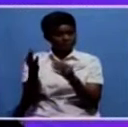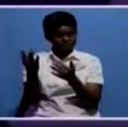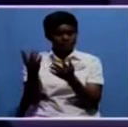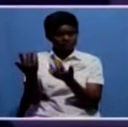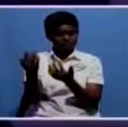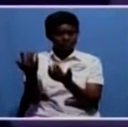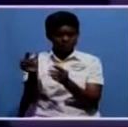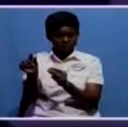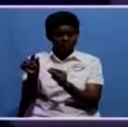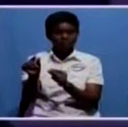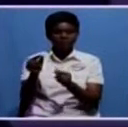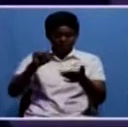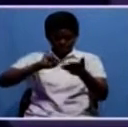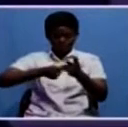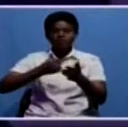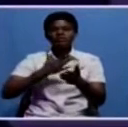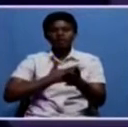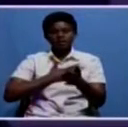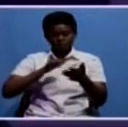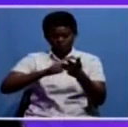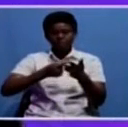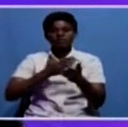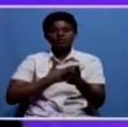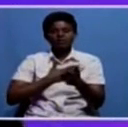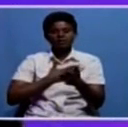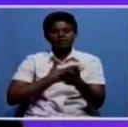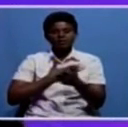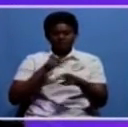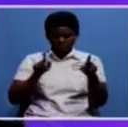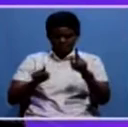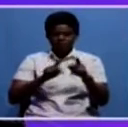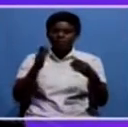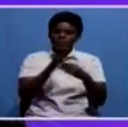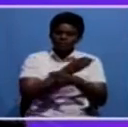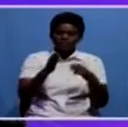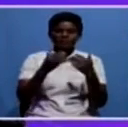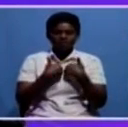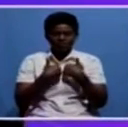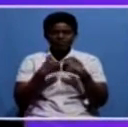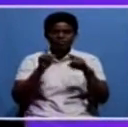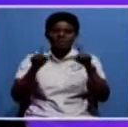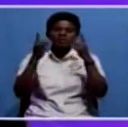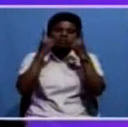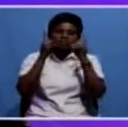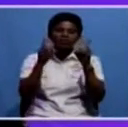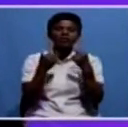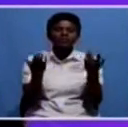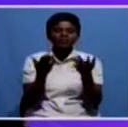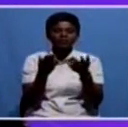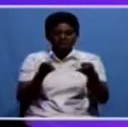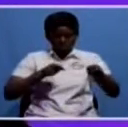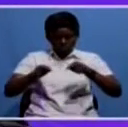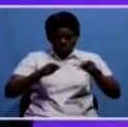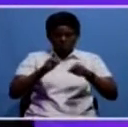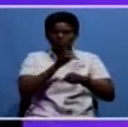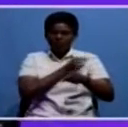No, here's my point. Here's my point. Because people have businesses that they declare. And if somebody is running a company,